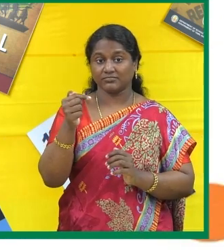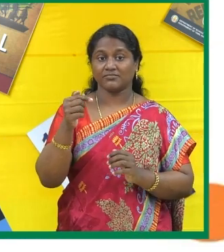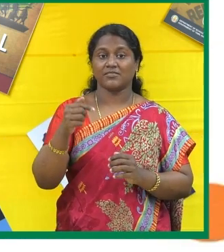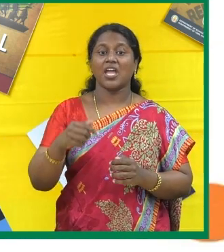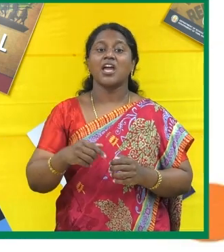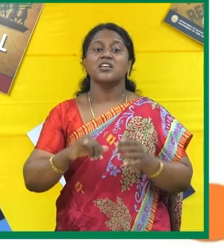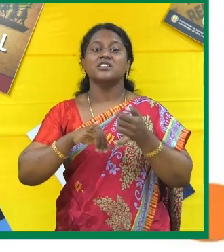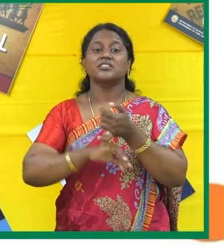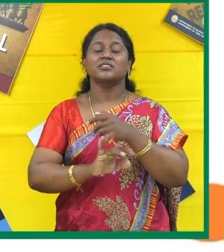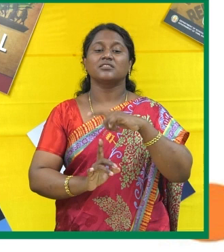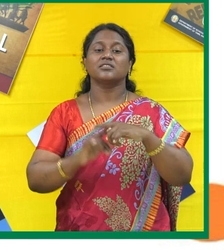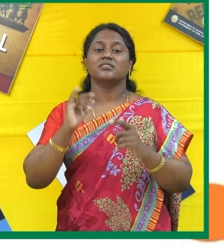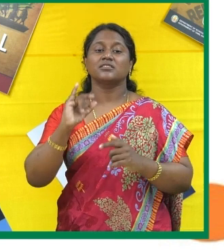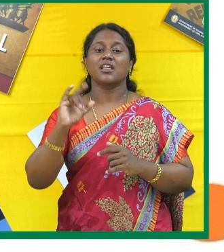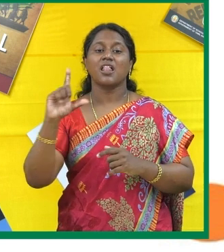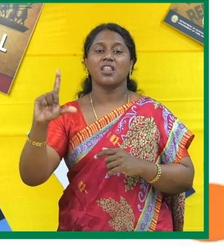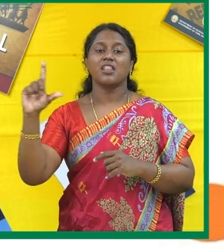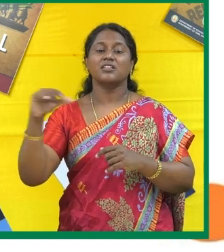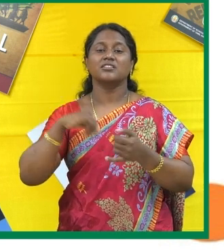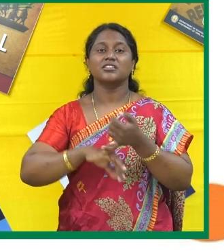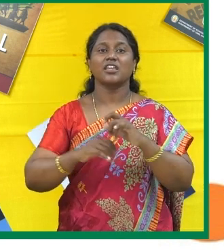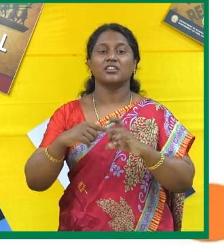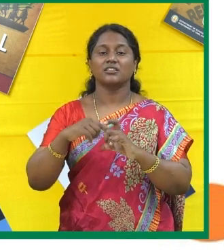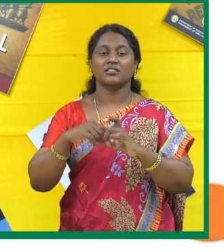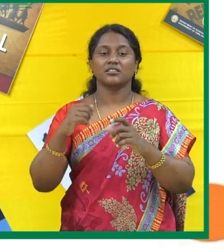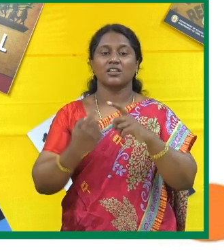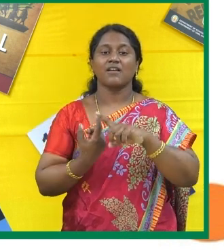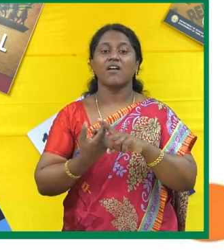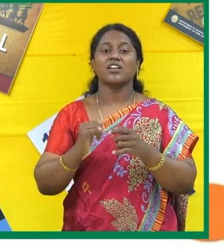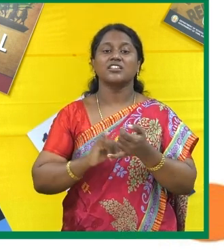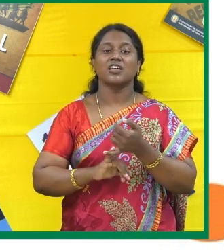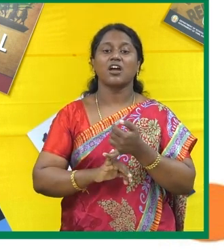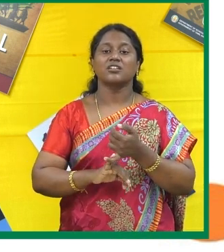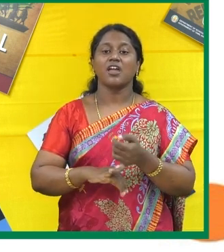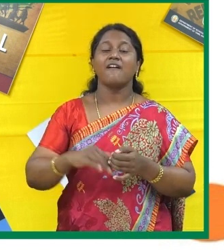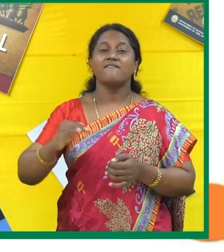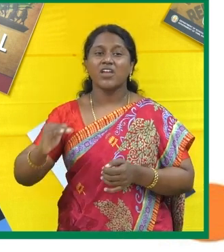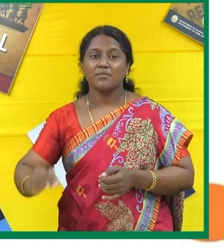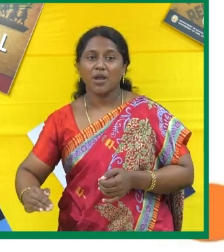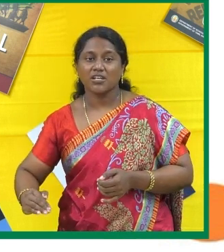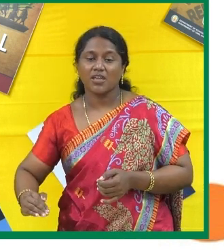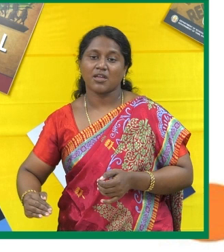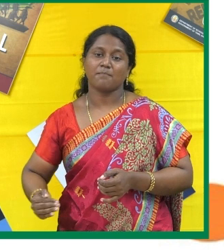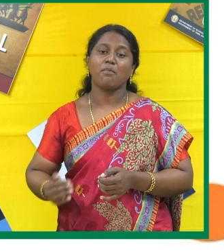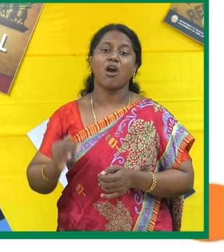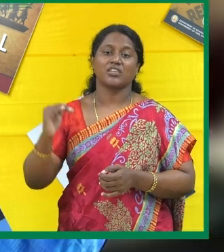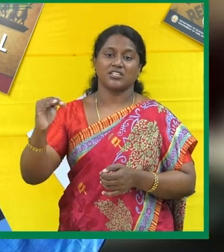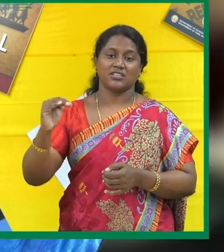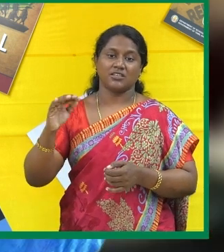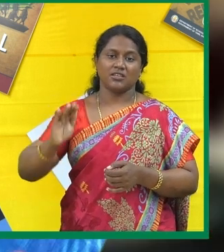sought when but a boy. Still seeking what I sought when but a